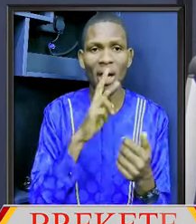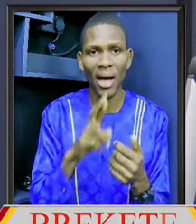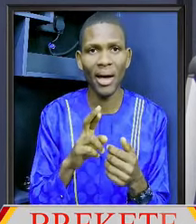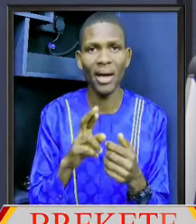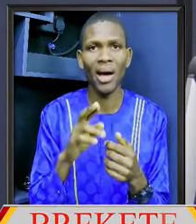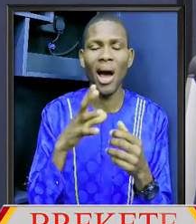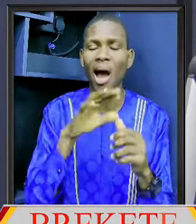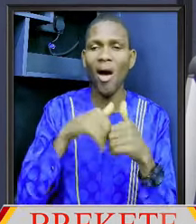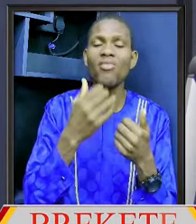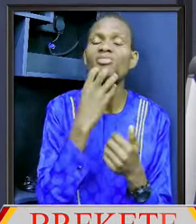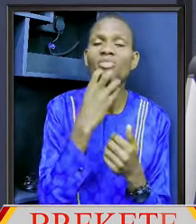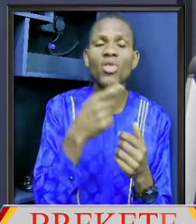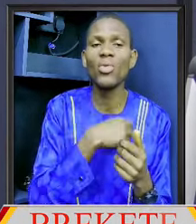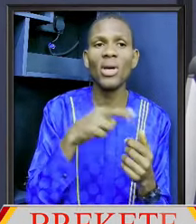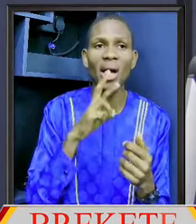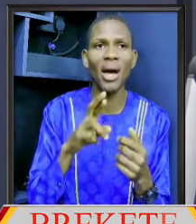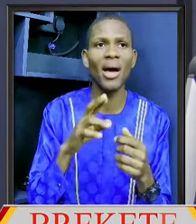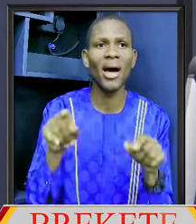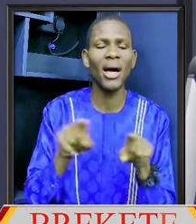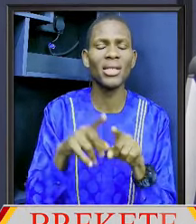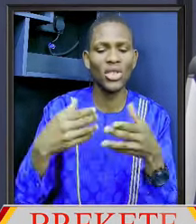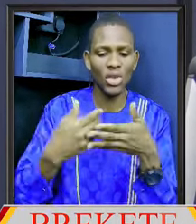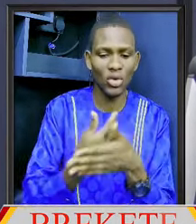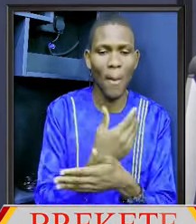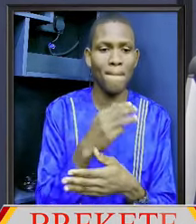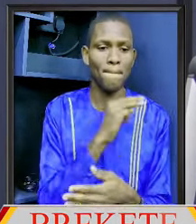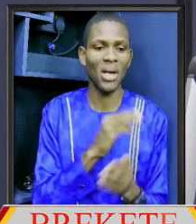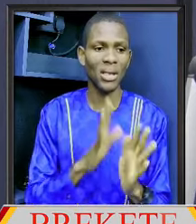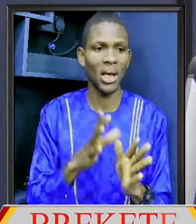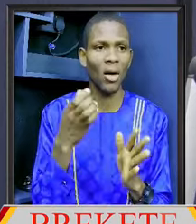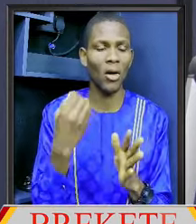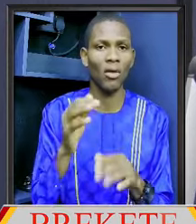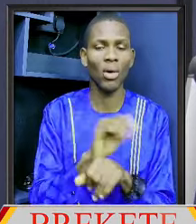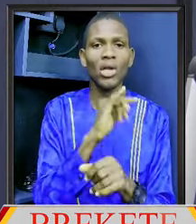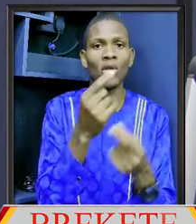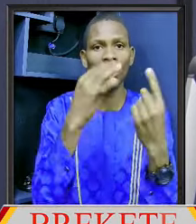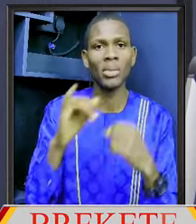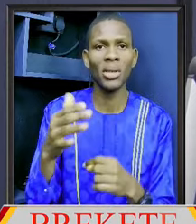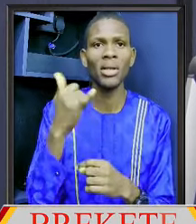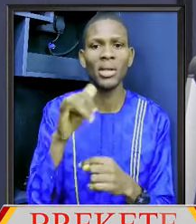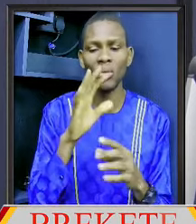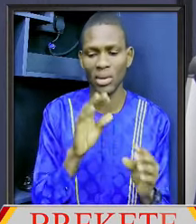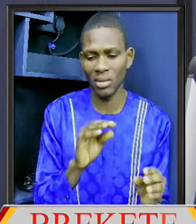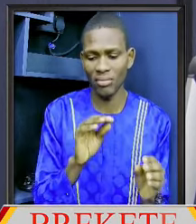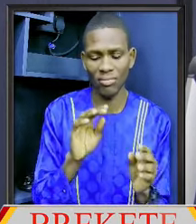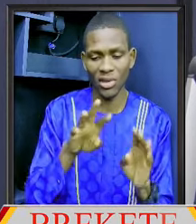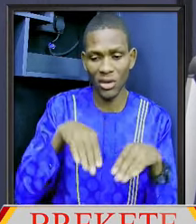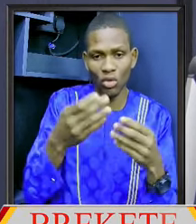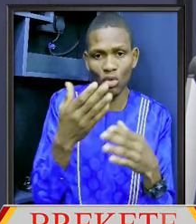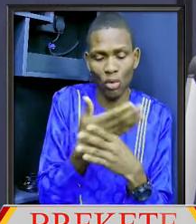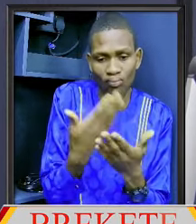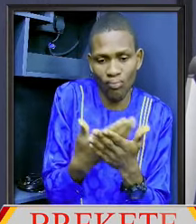So as you are coming in as the minimum minister of works and whatever, they don't settle you. And they will continue to settle you.